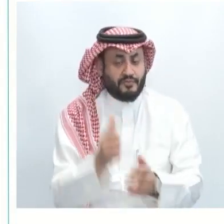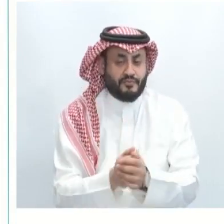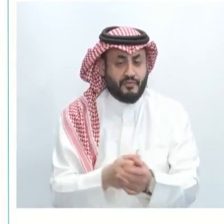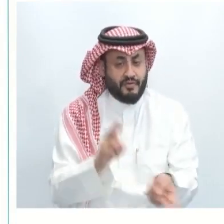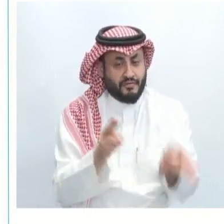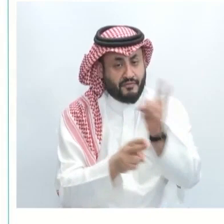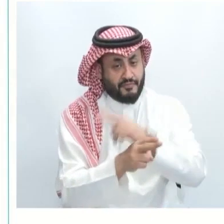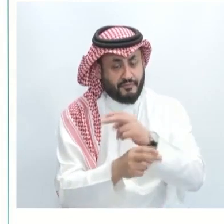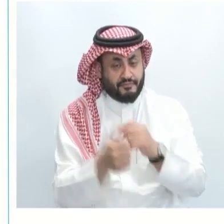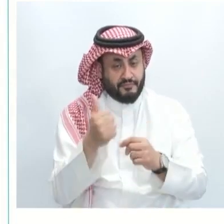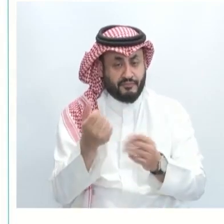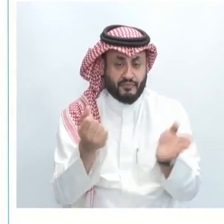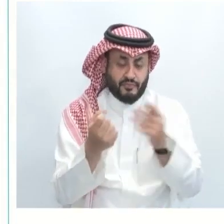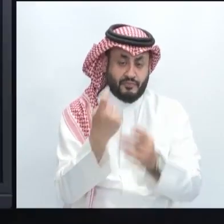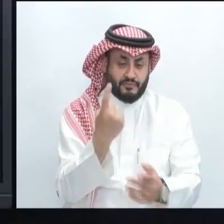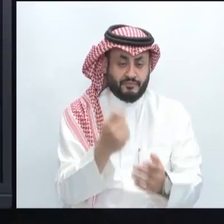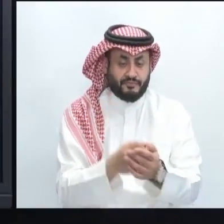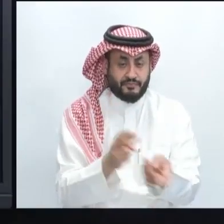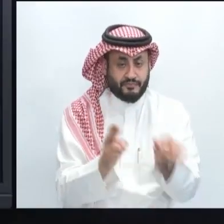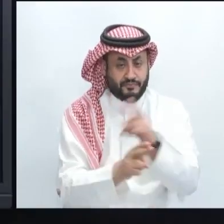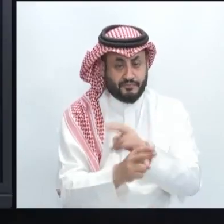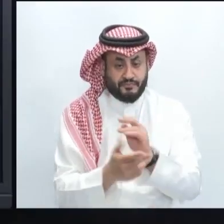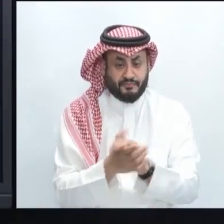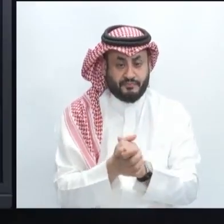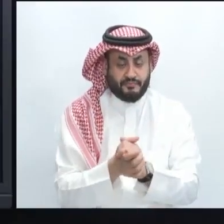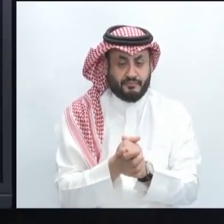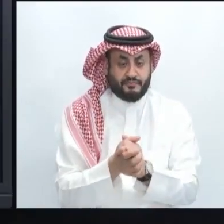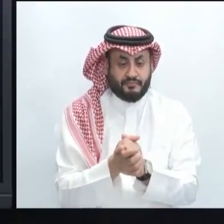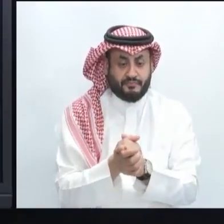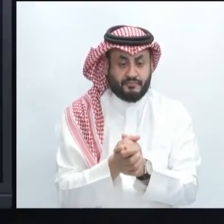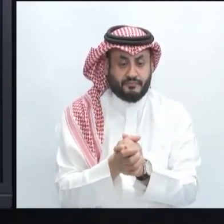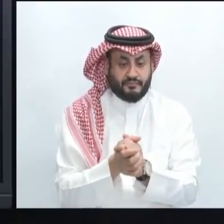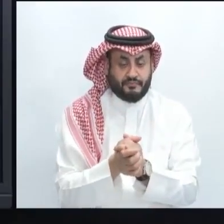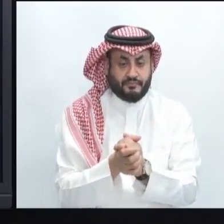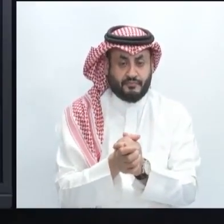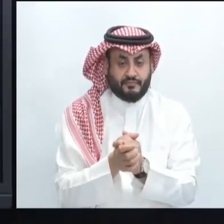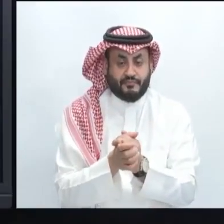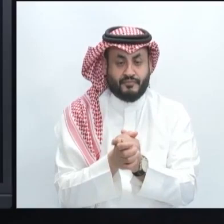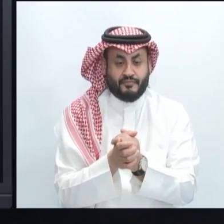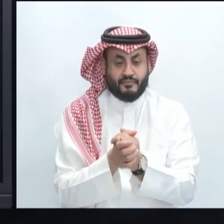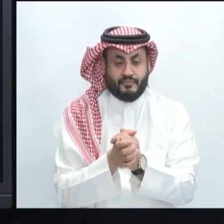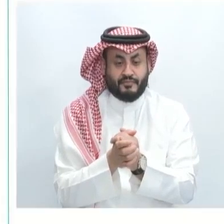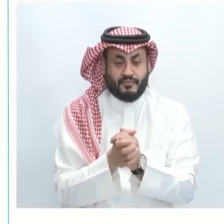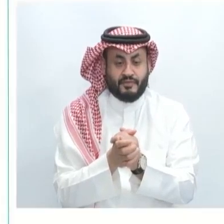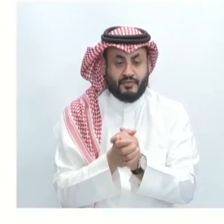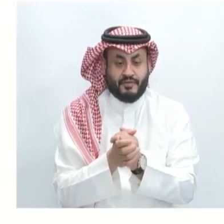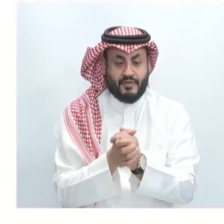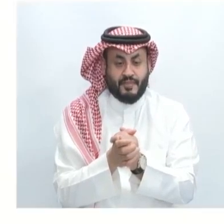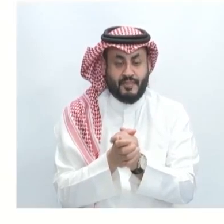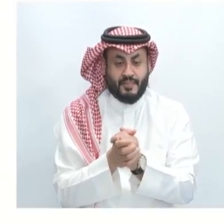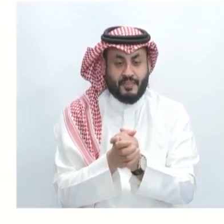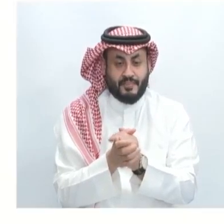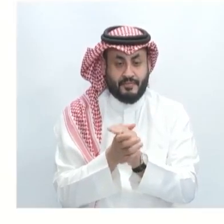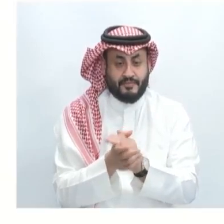until number 10. And even back again, from number 10 until number 1.